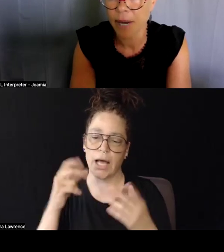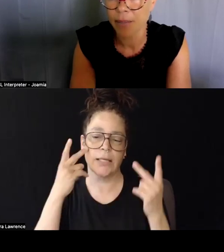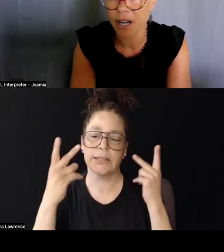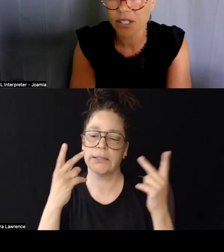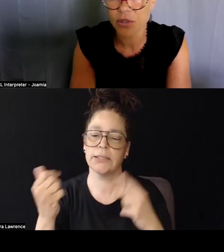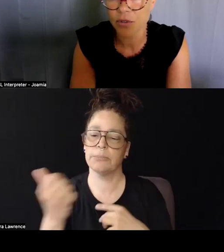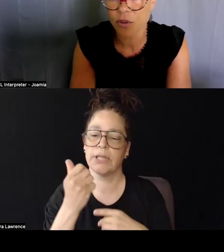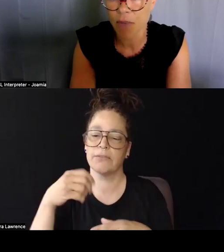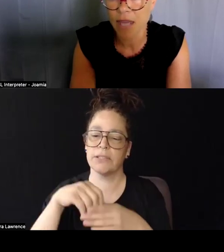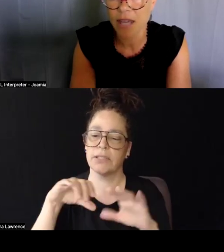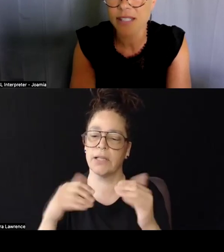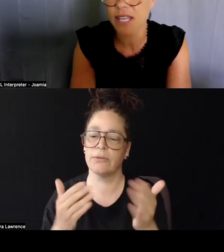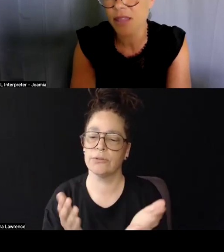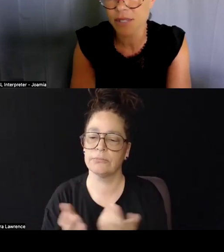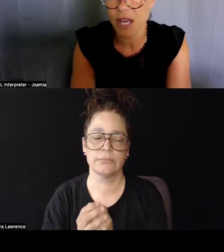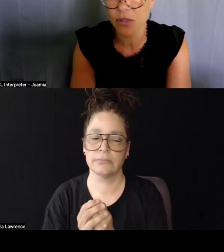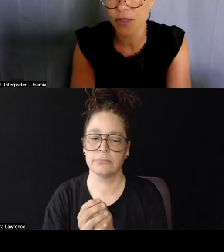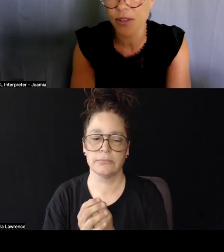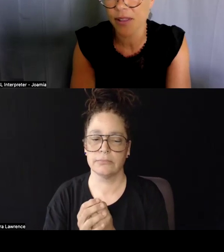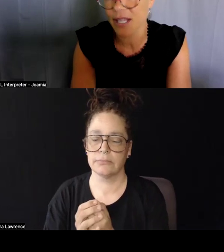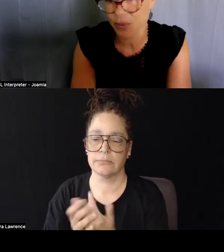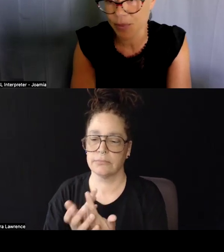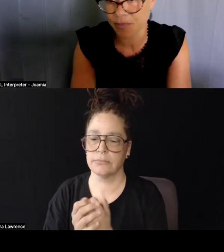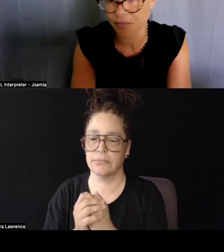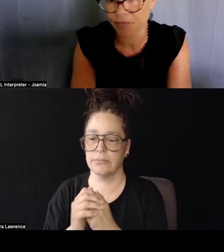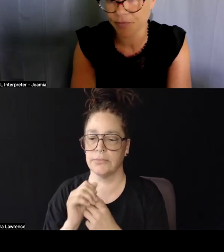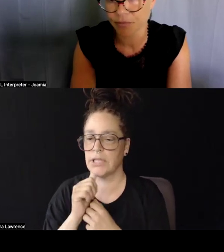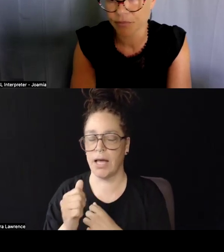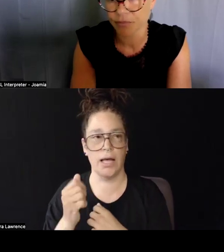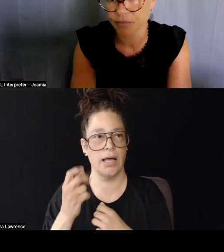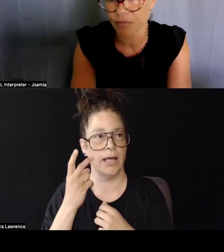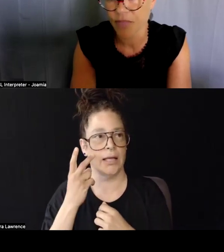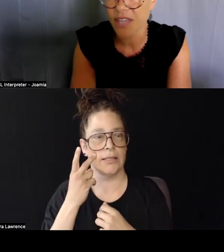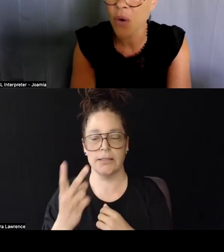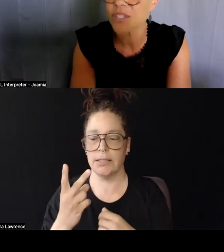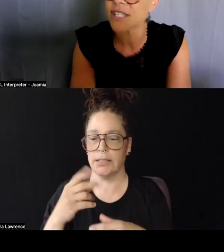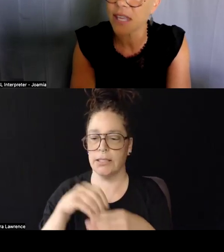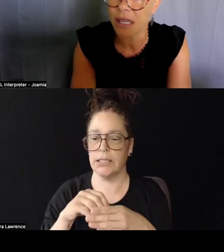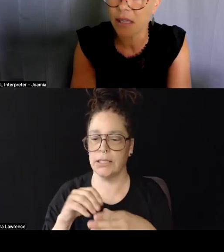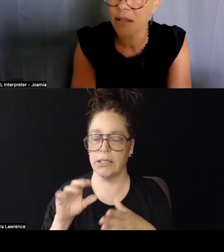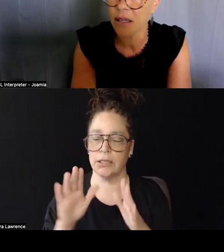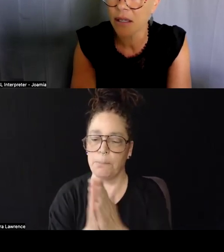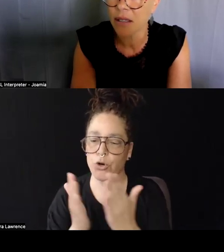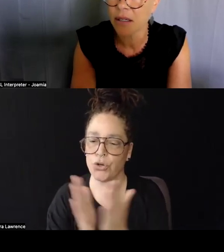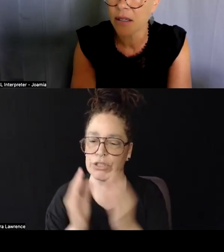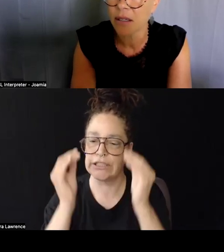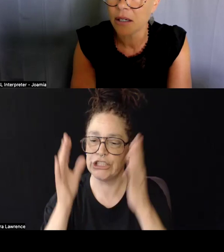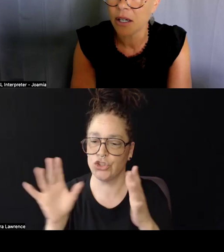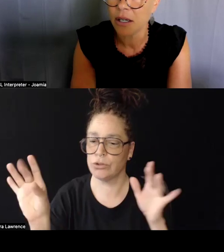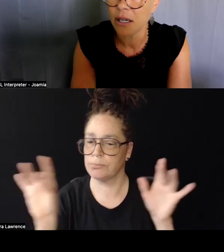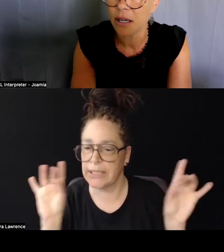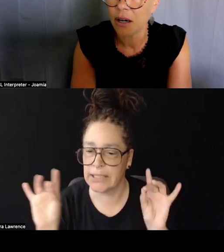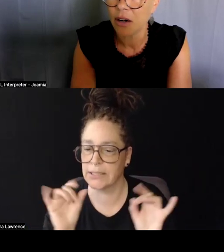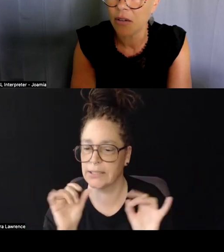a BIPOC student may not see themselves within the classroom. They don't see